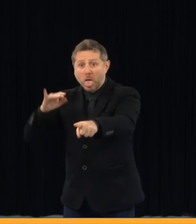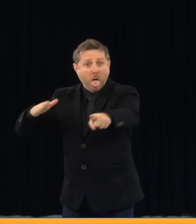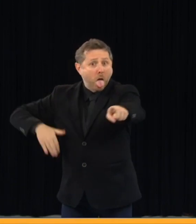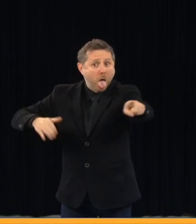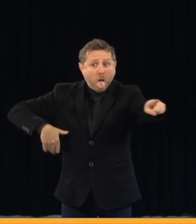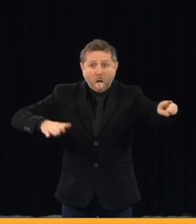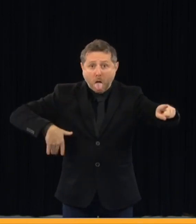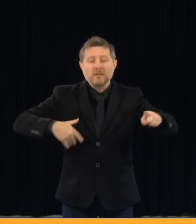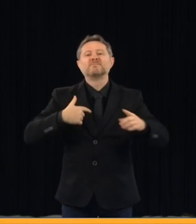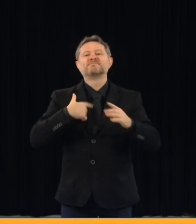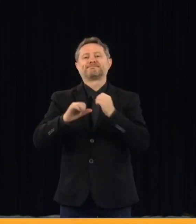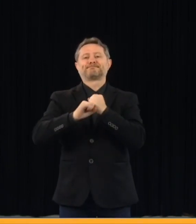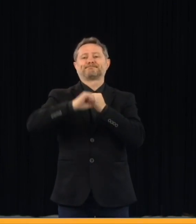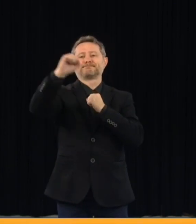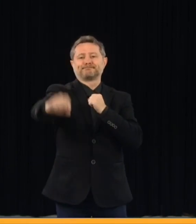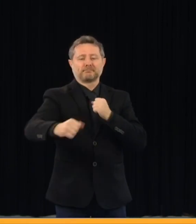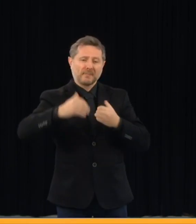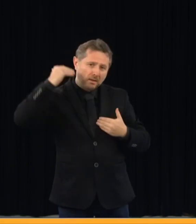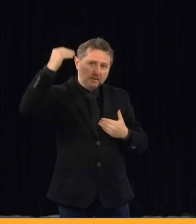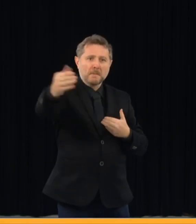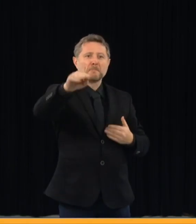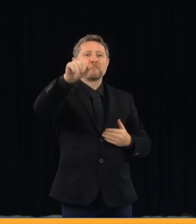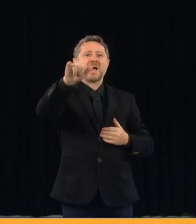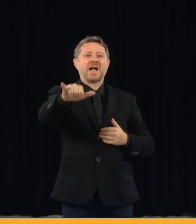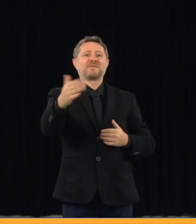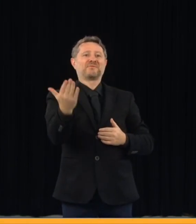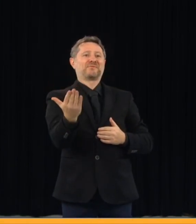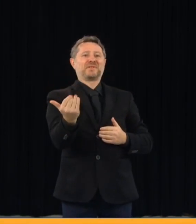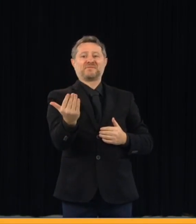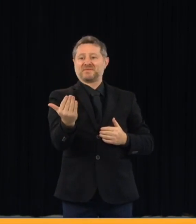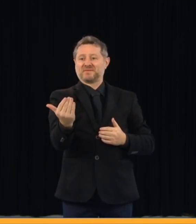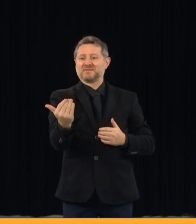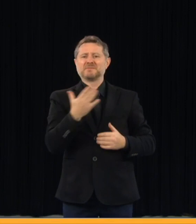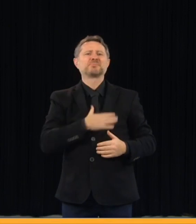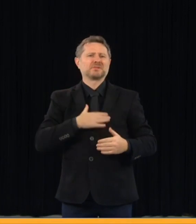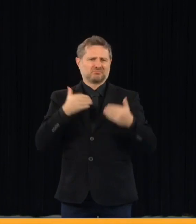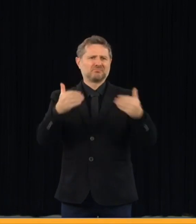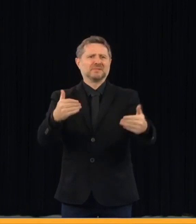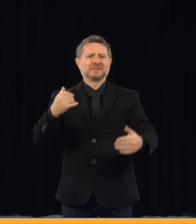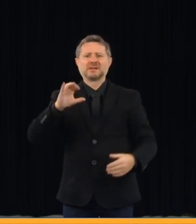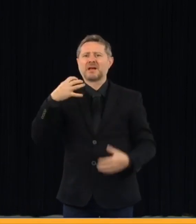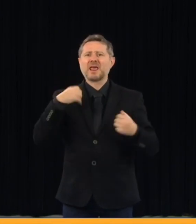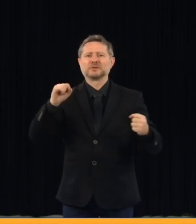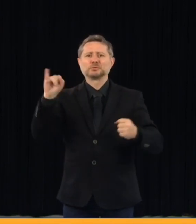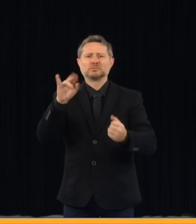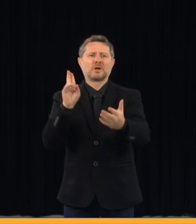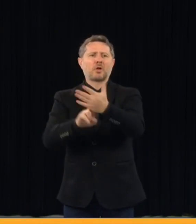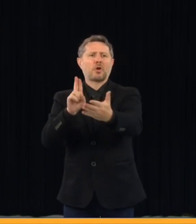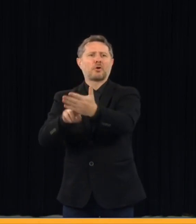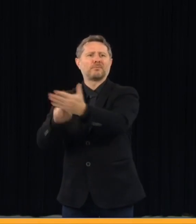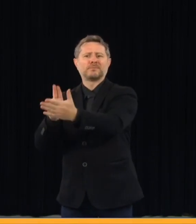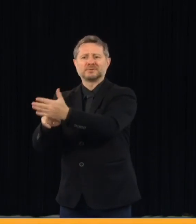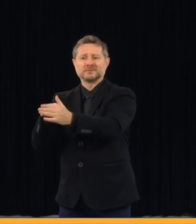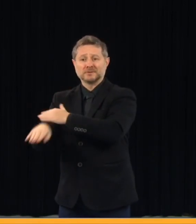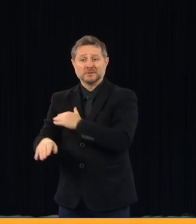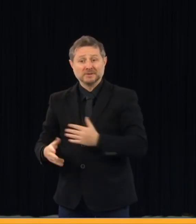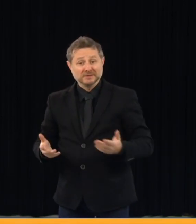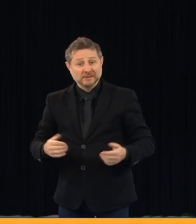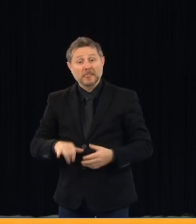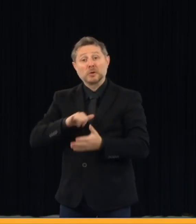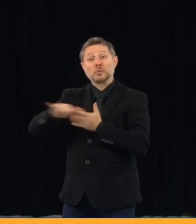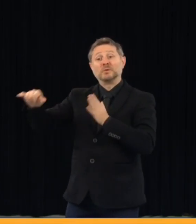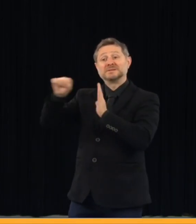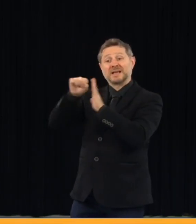May 15th. Please get covered. You can go to the New York State of Health website and sign up.